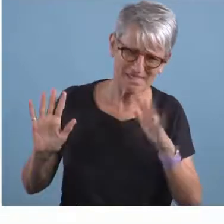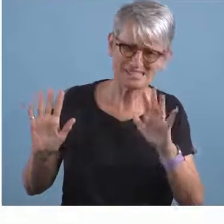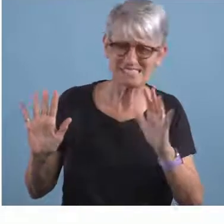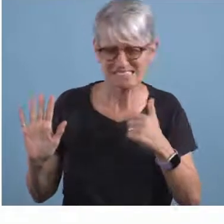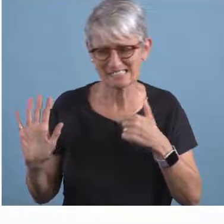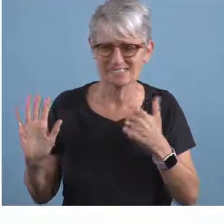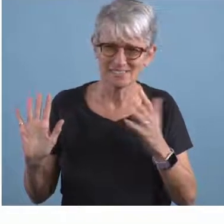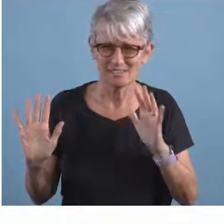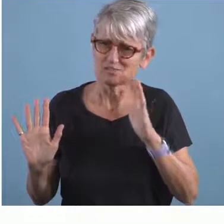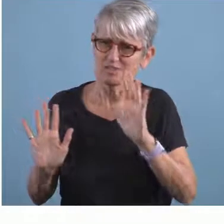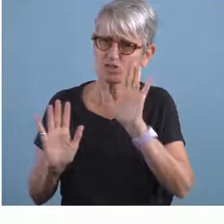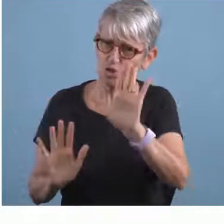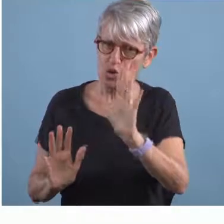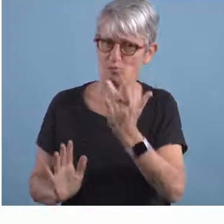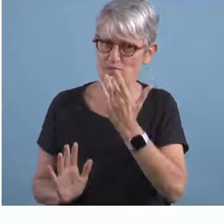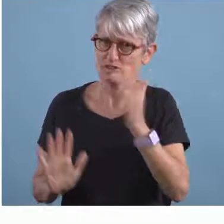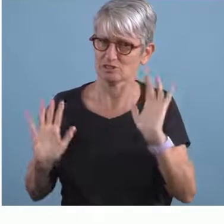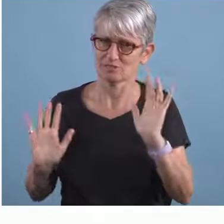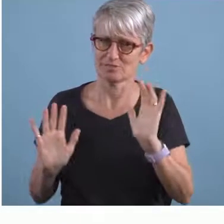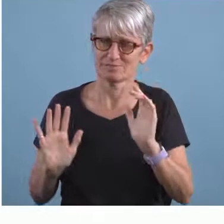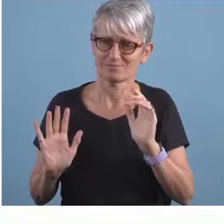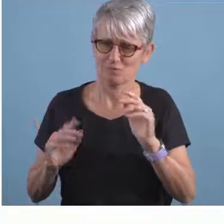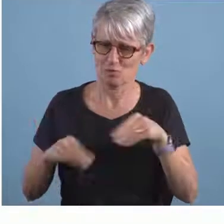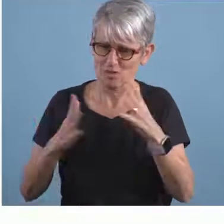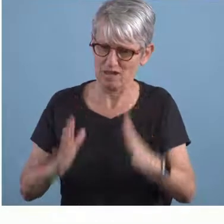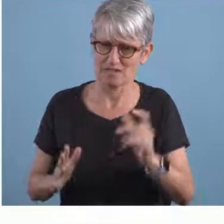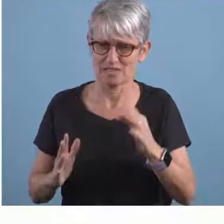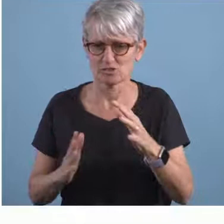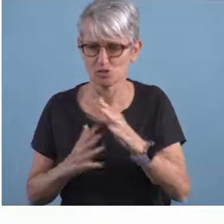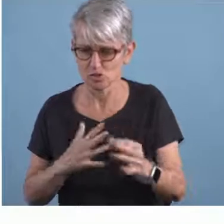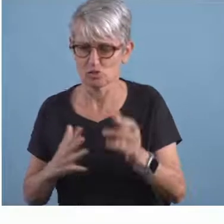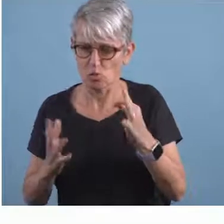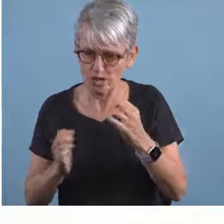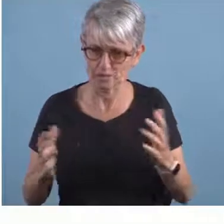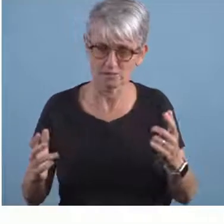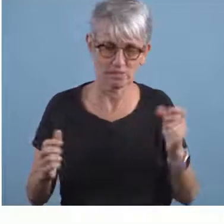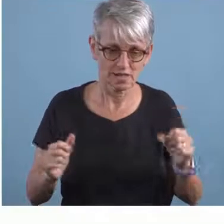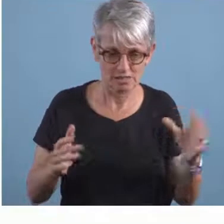is a personal preference of the provider or the teacher or the therapist.